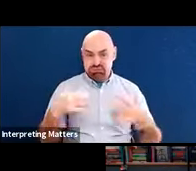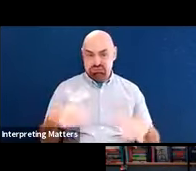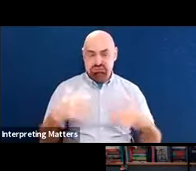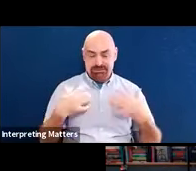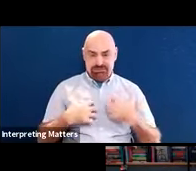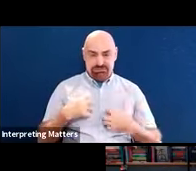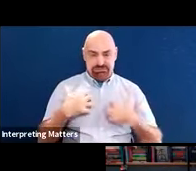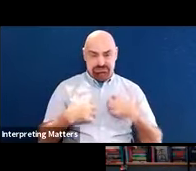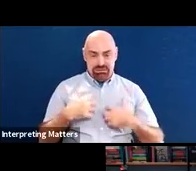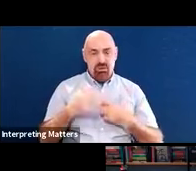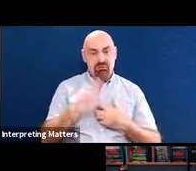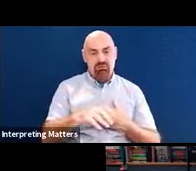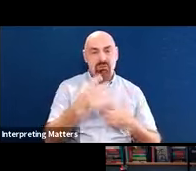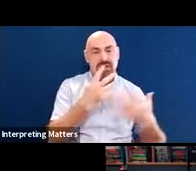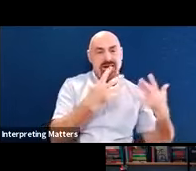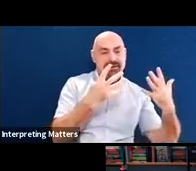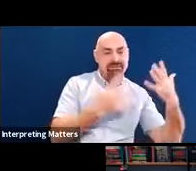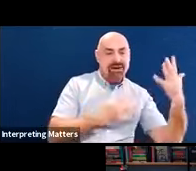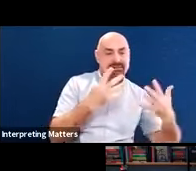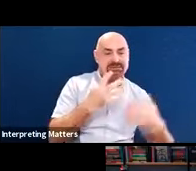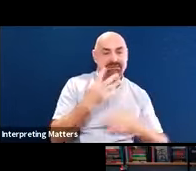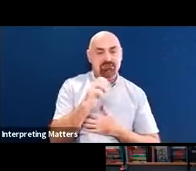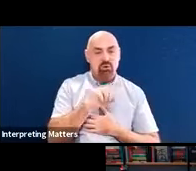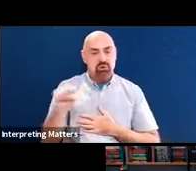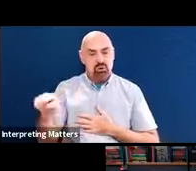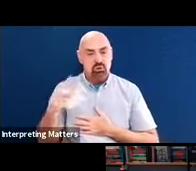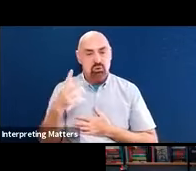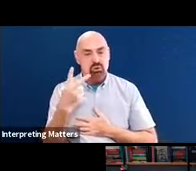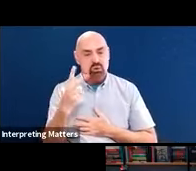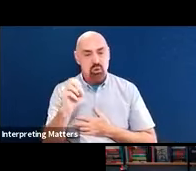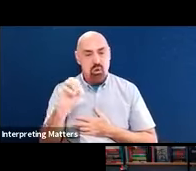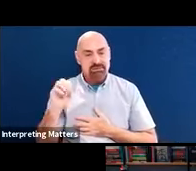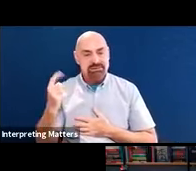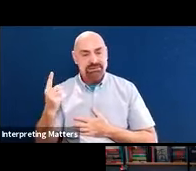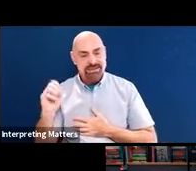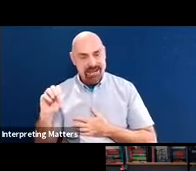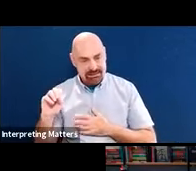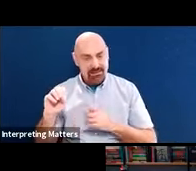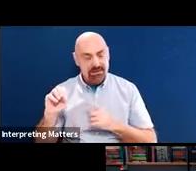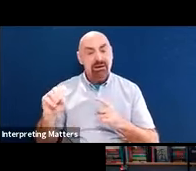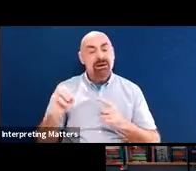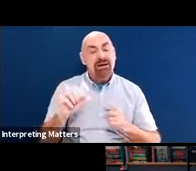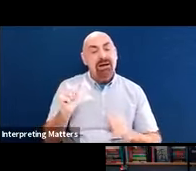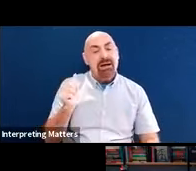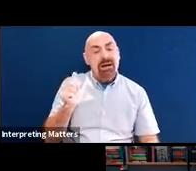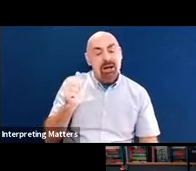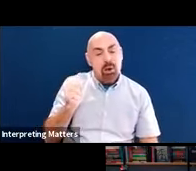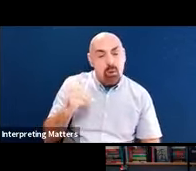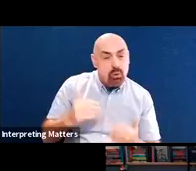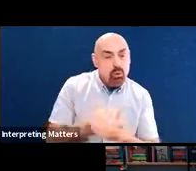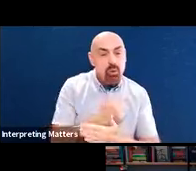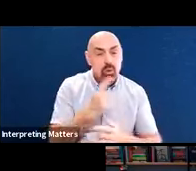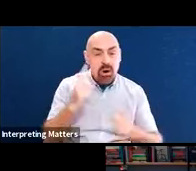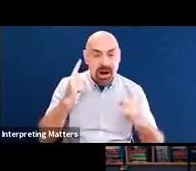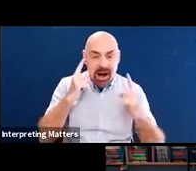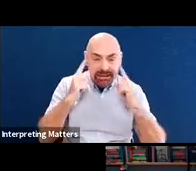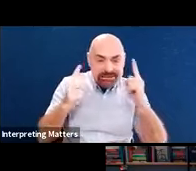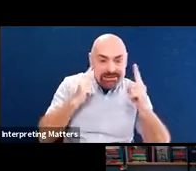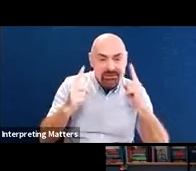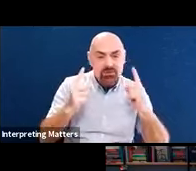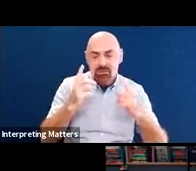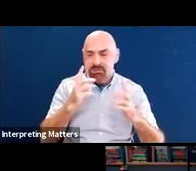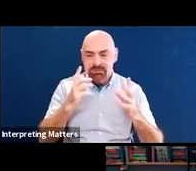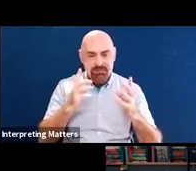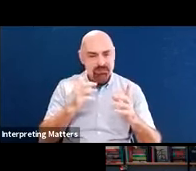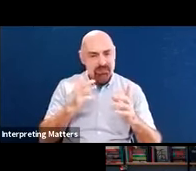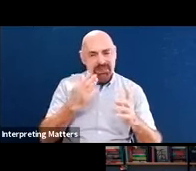at least between 1940 and 2010, the geography of tacit new ideas